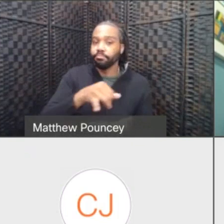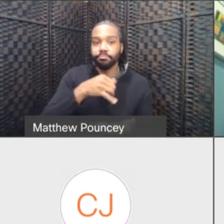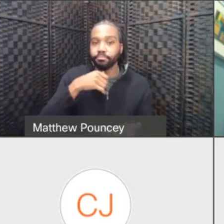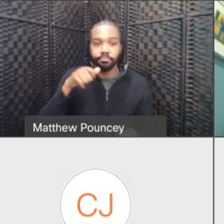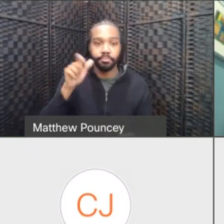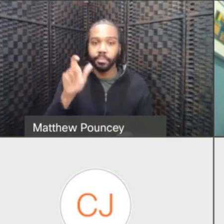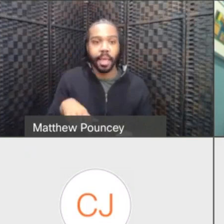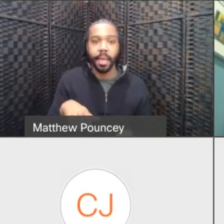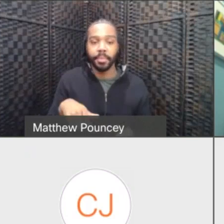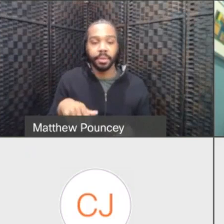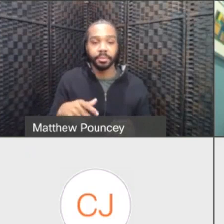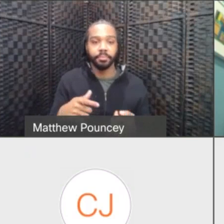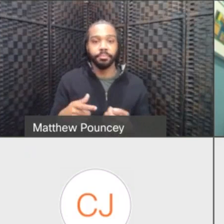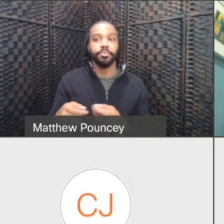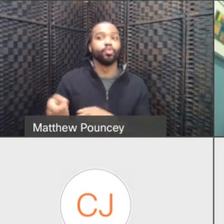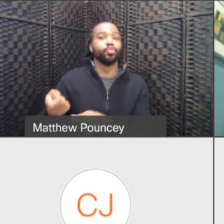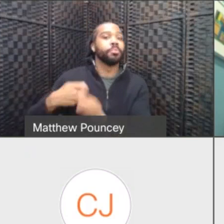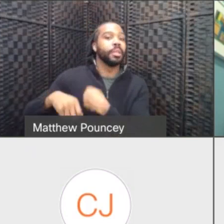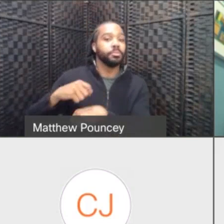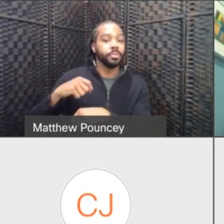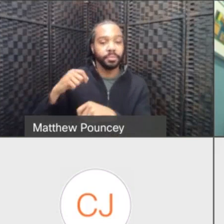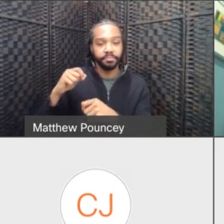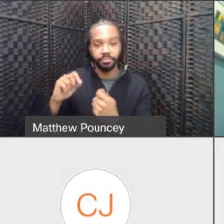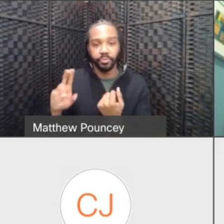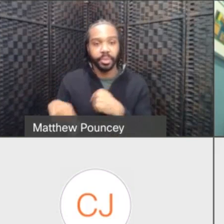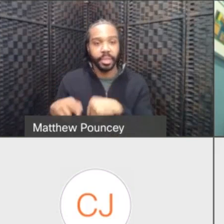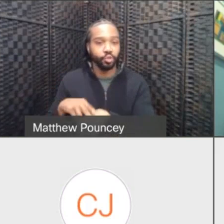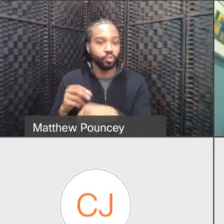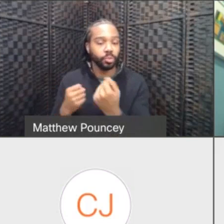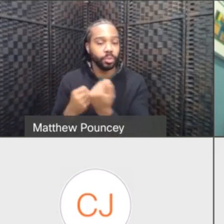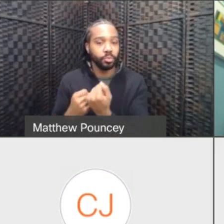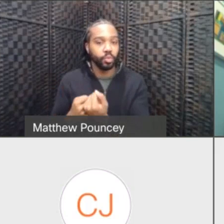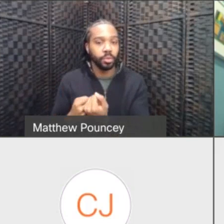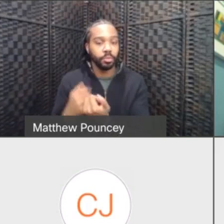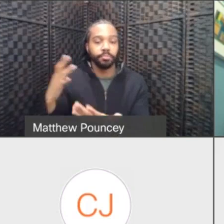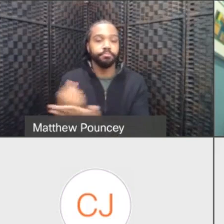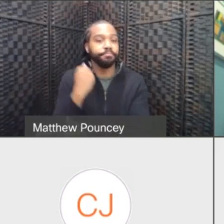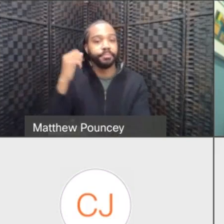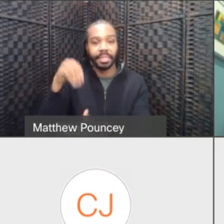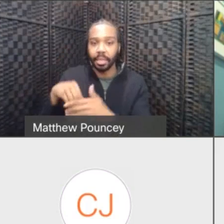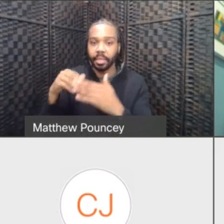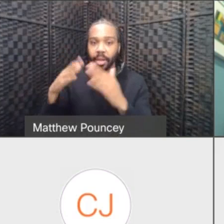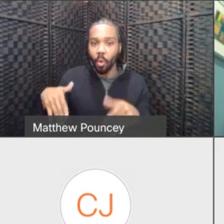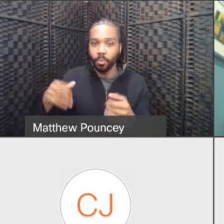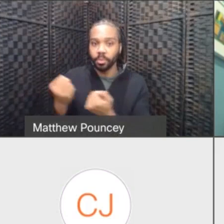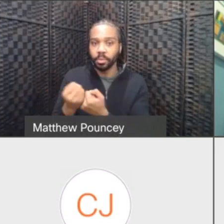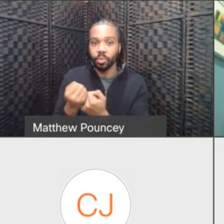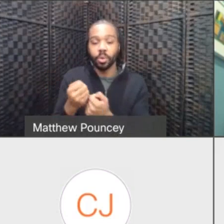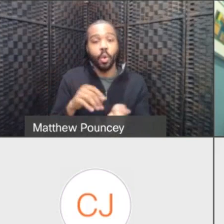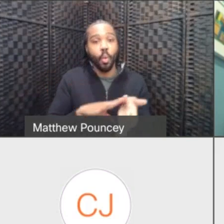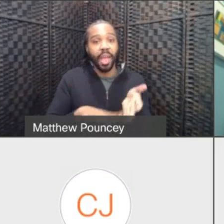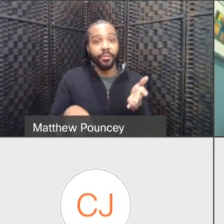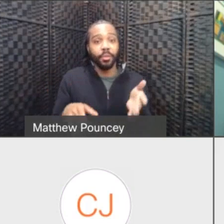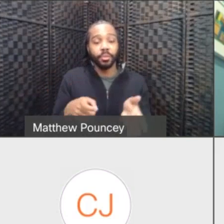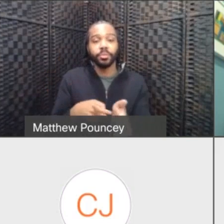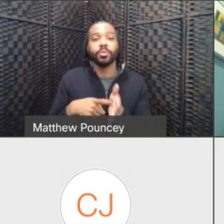there should not be a replacement of the natural support to use in-home support. Waiver requires that we use all natural